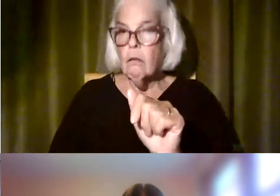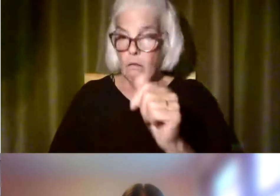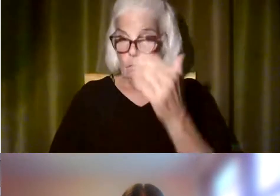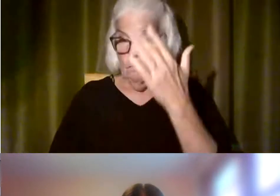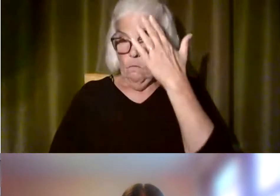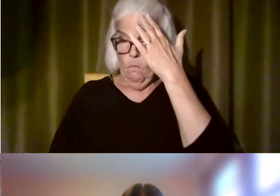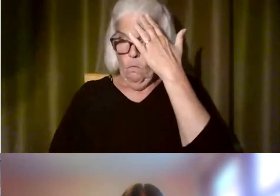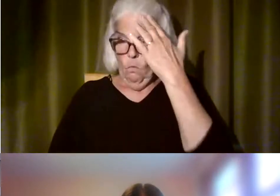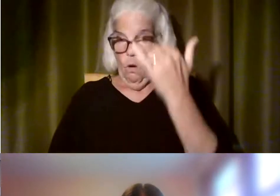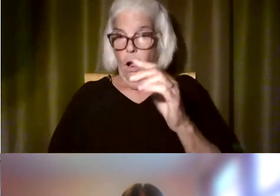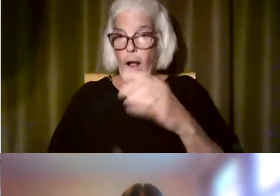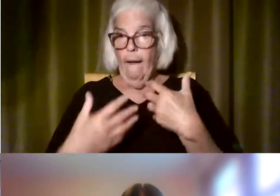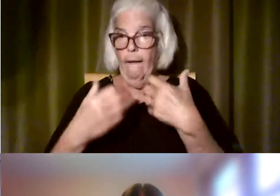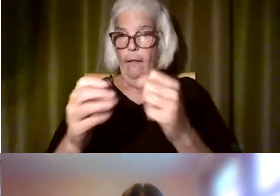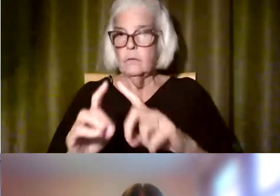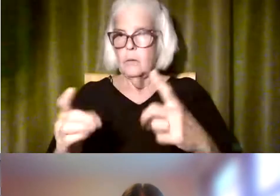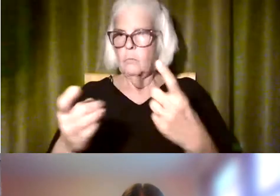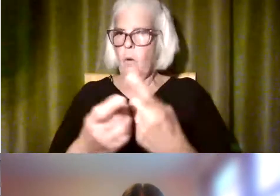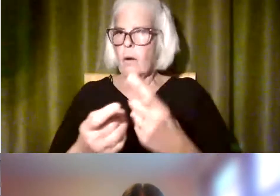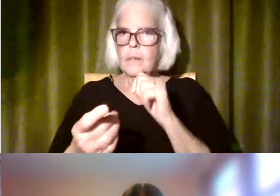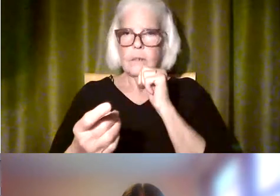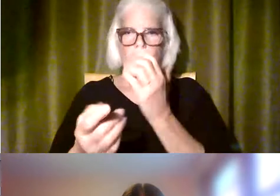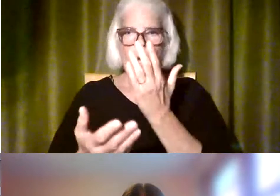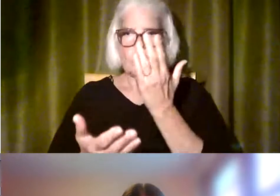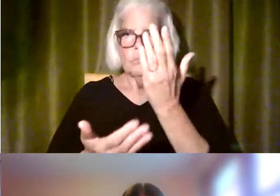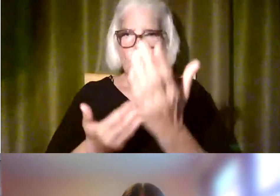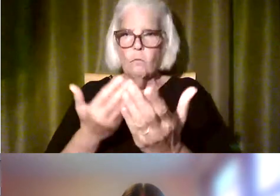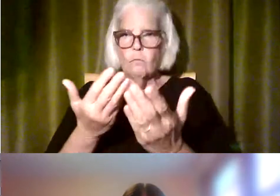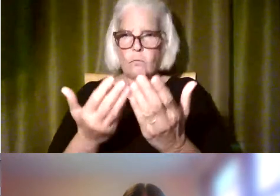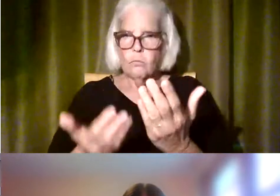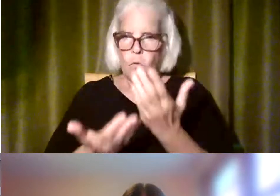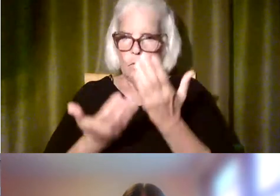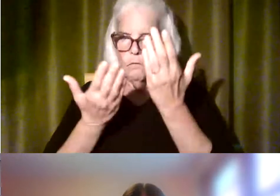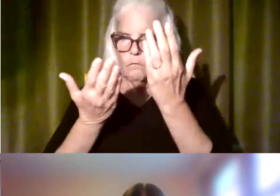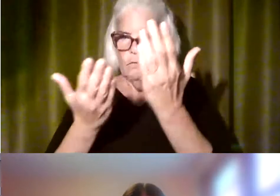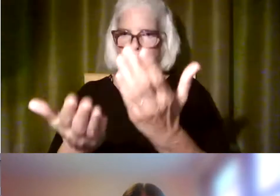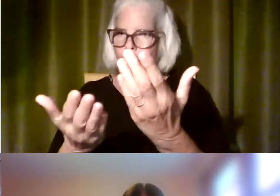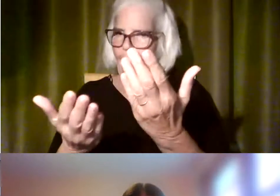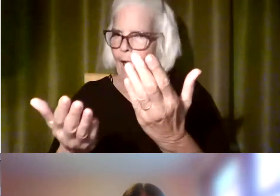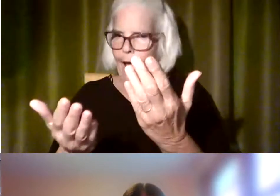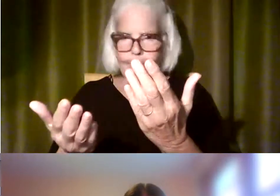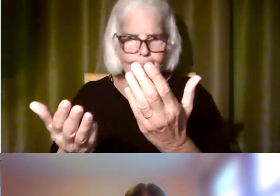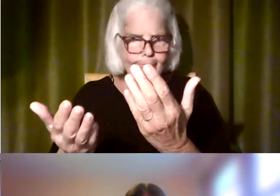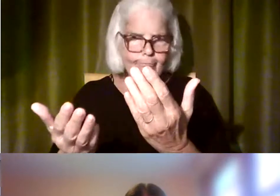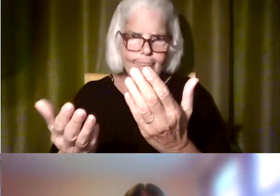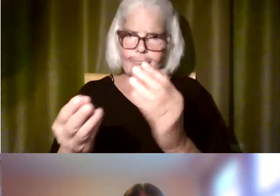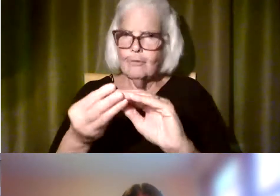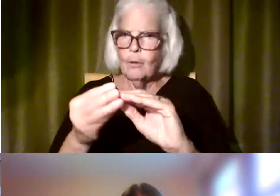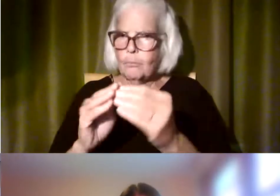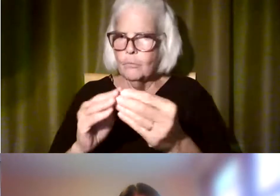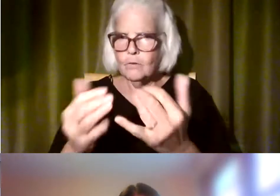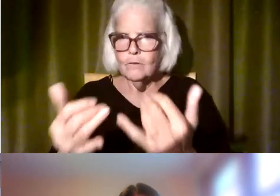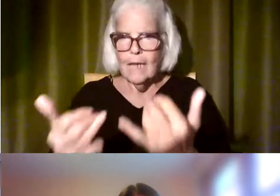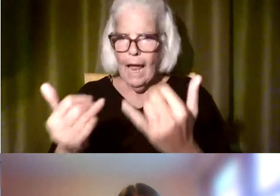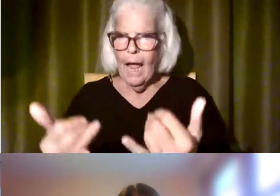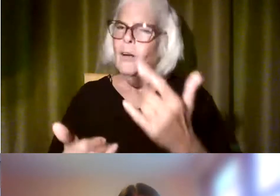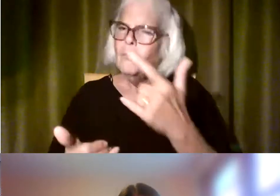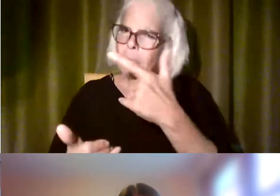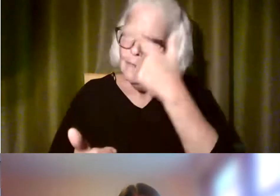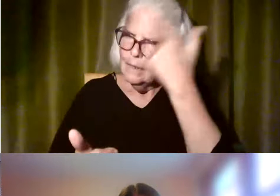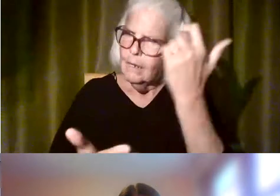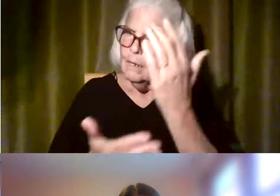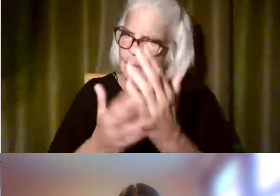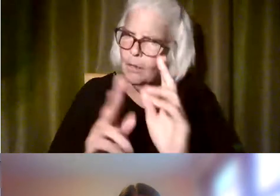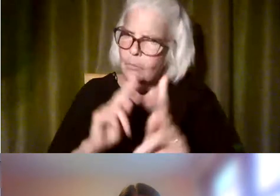numbers anymore. A lot of clients are still relying on something like the case dashboard to determine whether they feel comfortable and